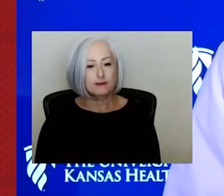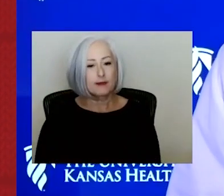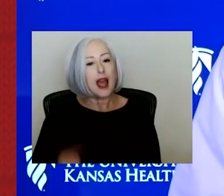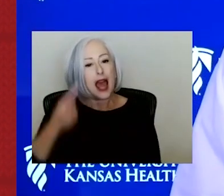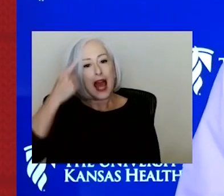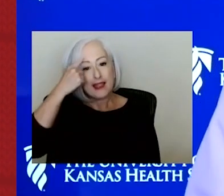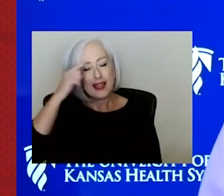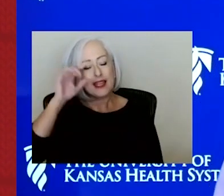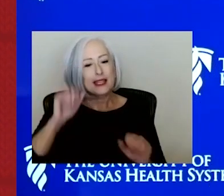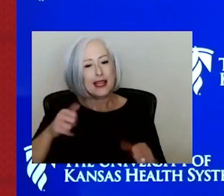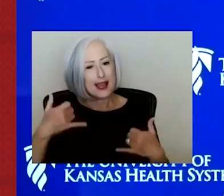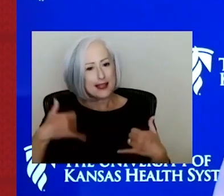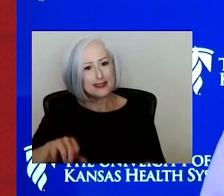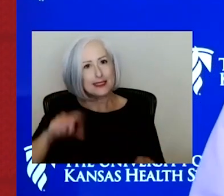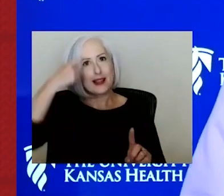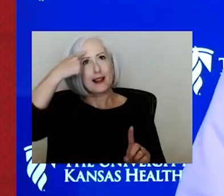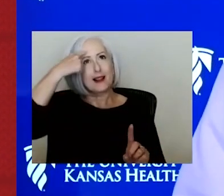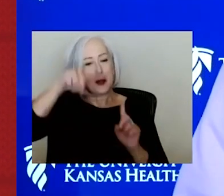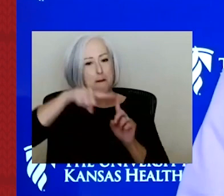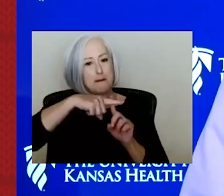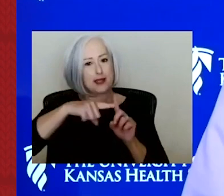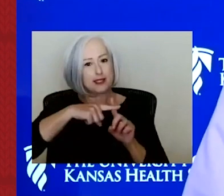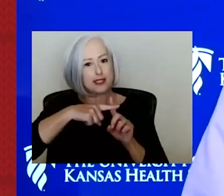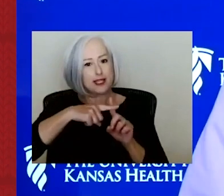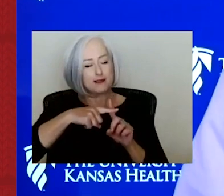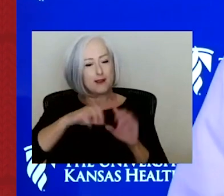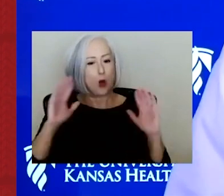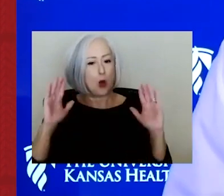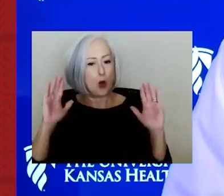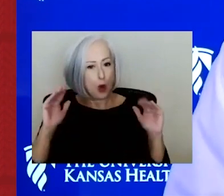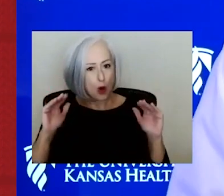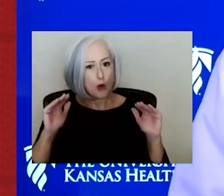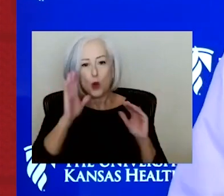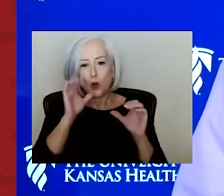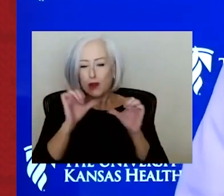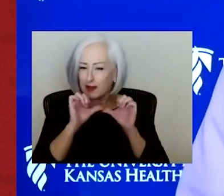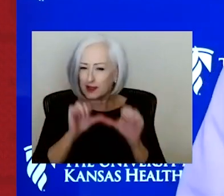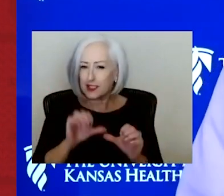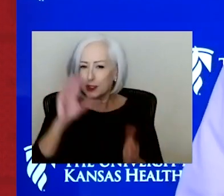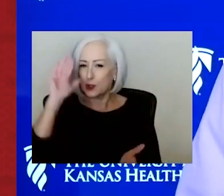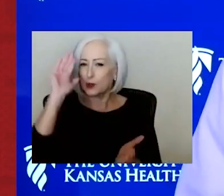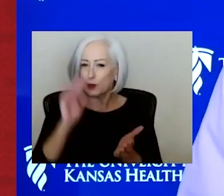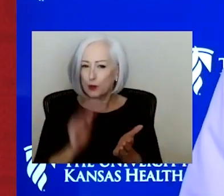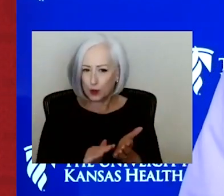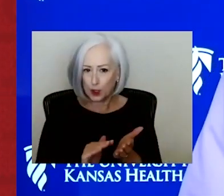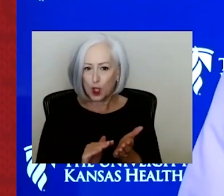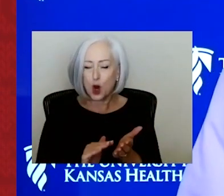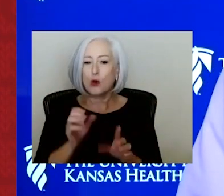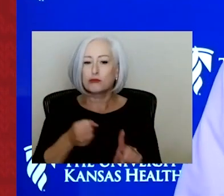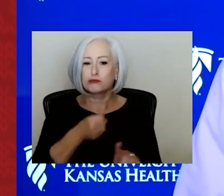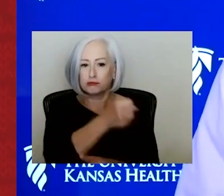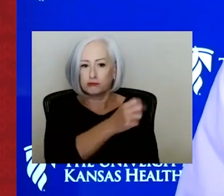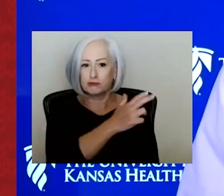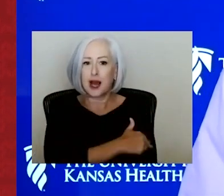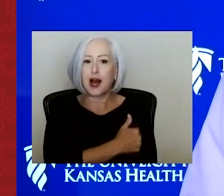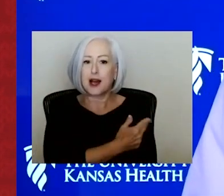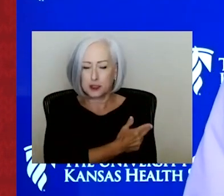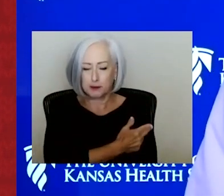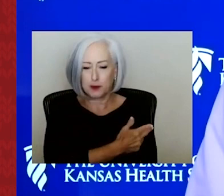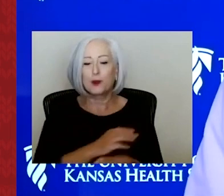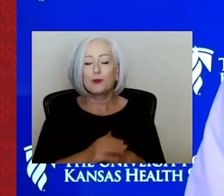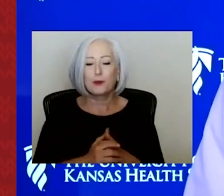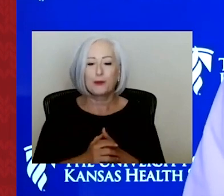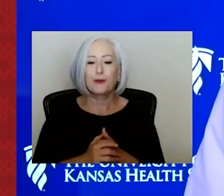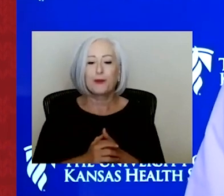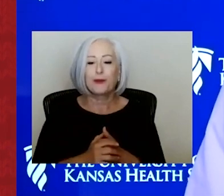optimistic and hoping that we'll continue to have low amounts of hospital capacity affected. Again, I think it